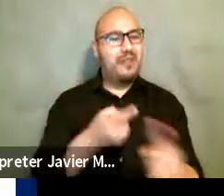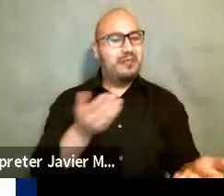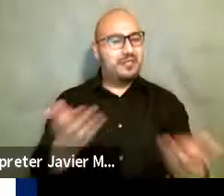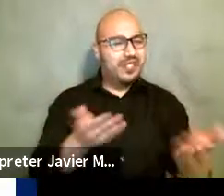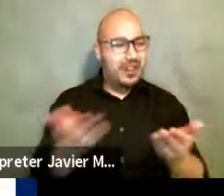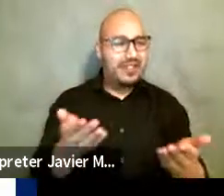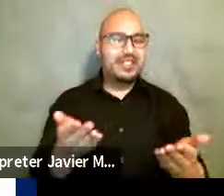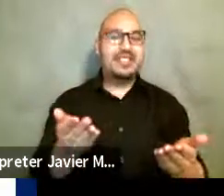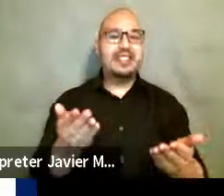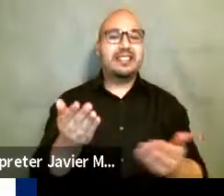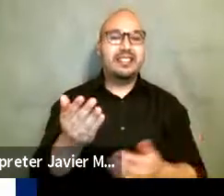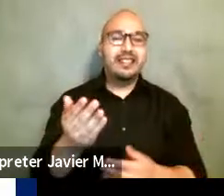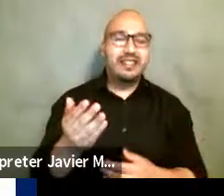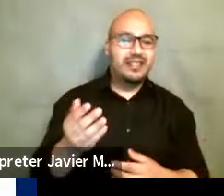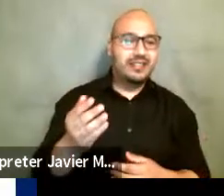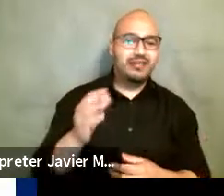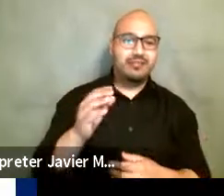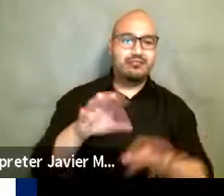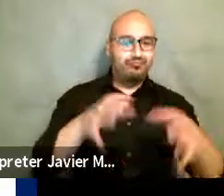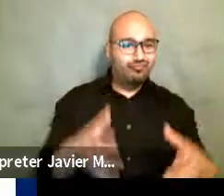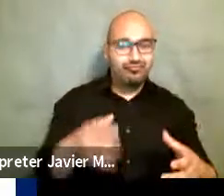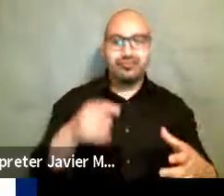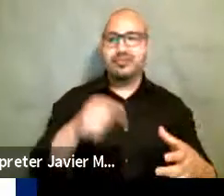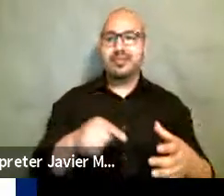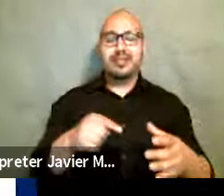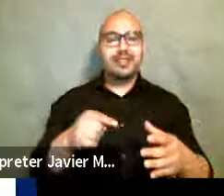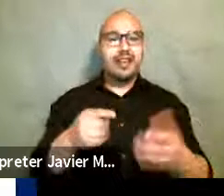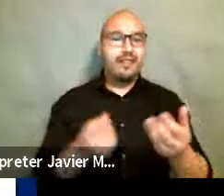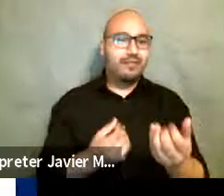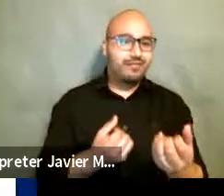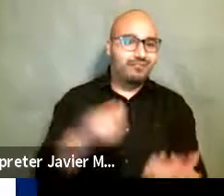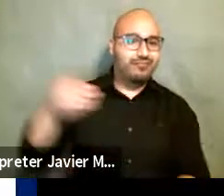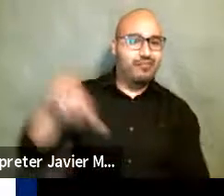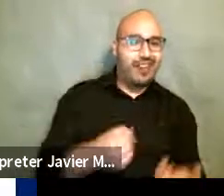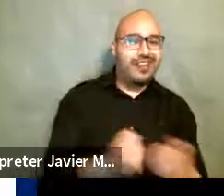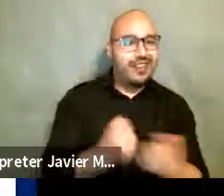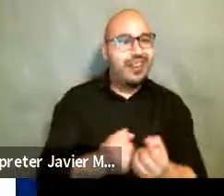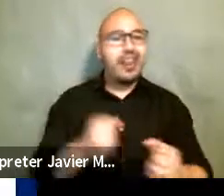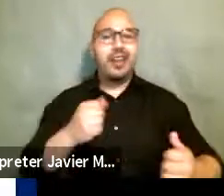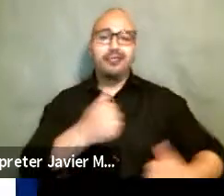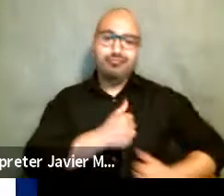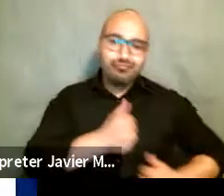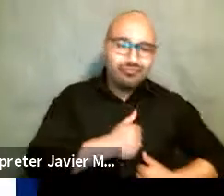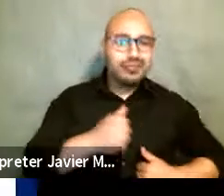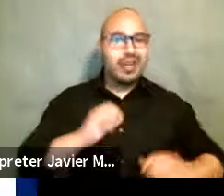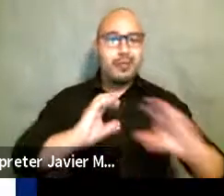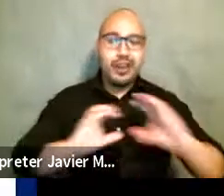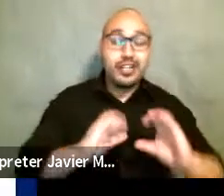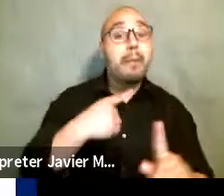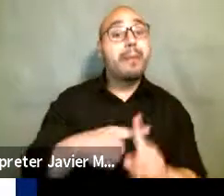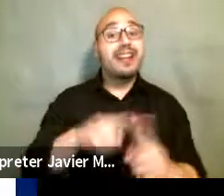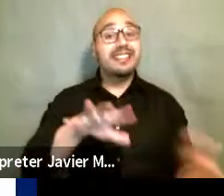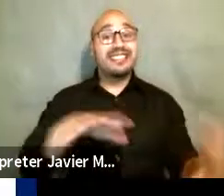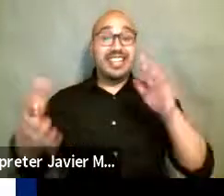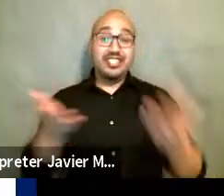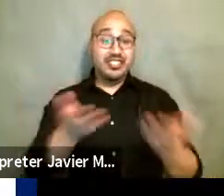armed forces, fundraising, communications, my own volunteer services, and then disaster services.